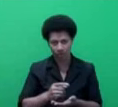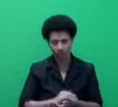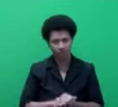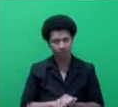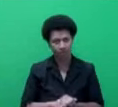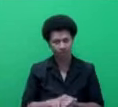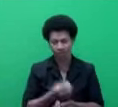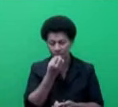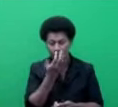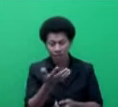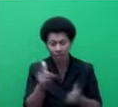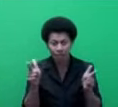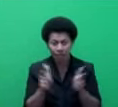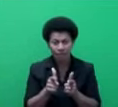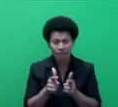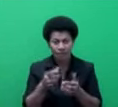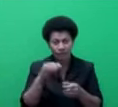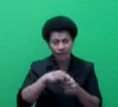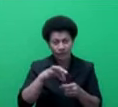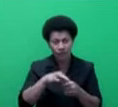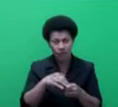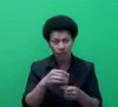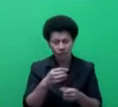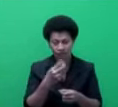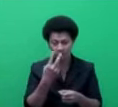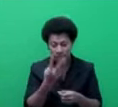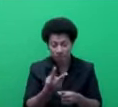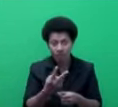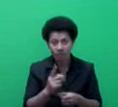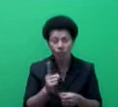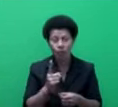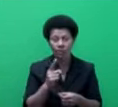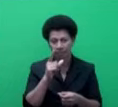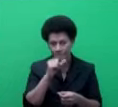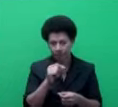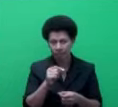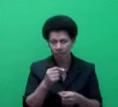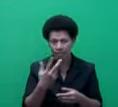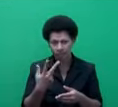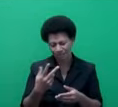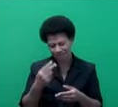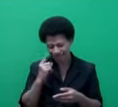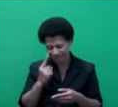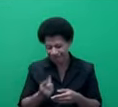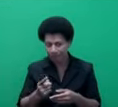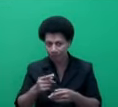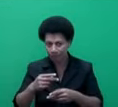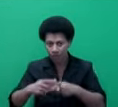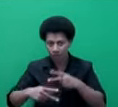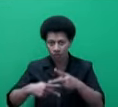they say that there was less voter count, and we can see that there is, they have to also look back at their own processes. They're the